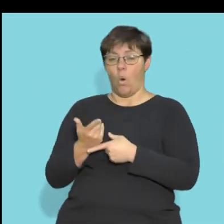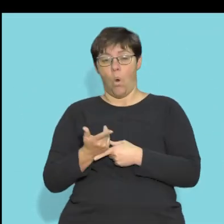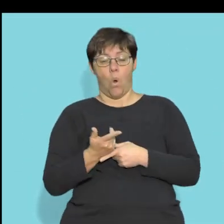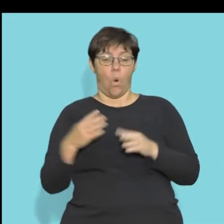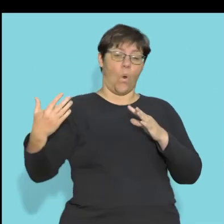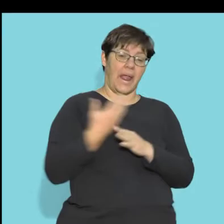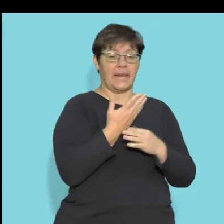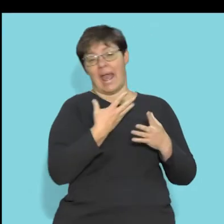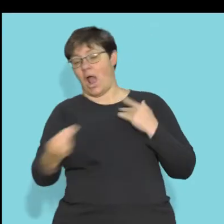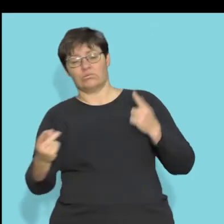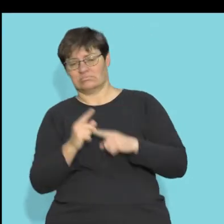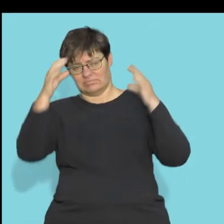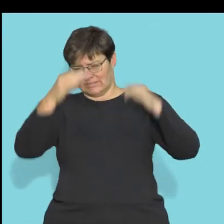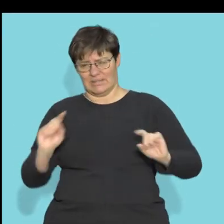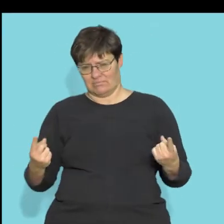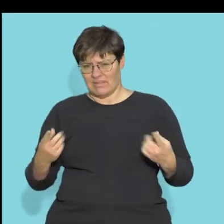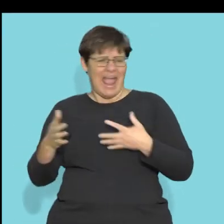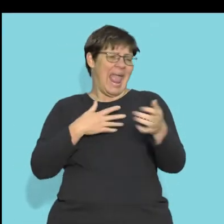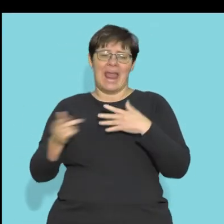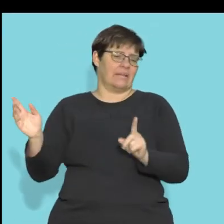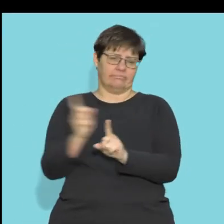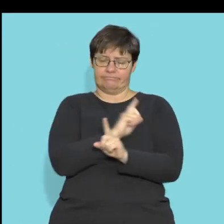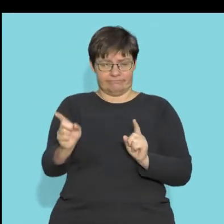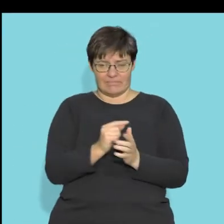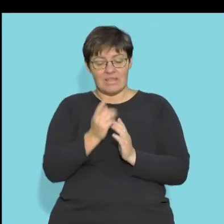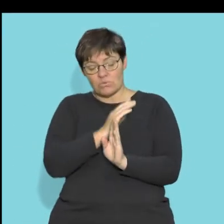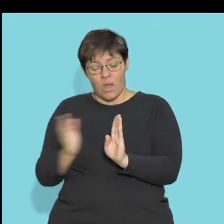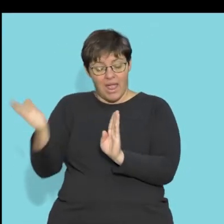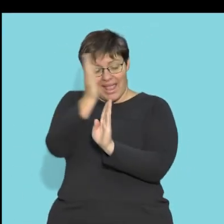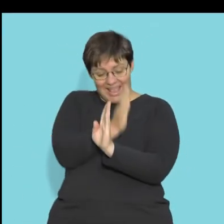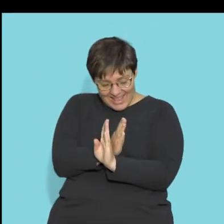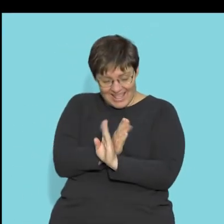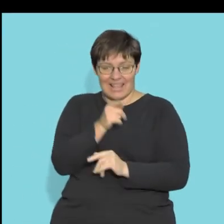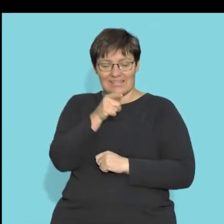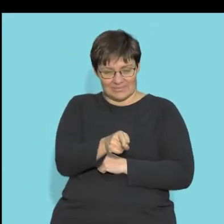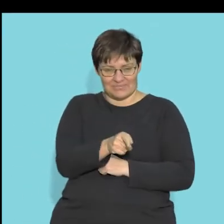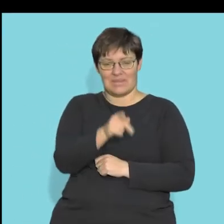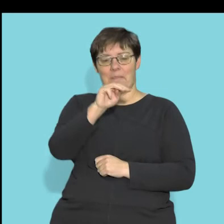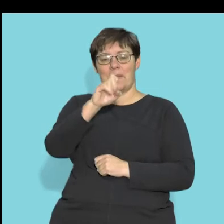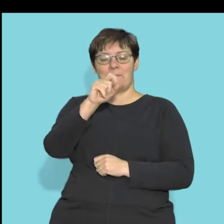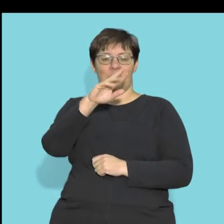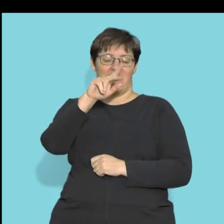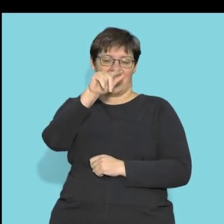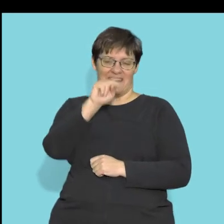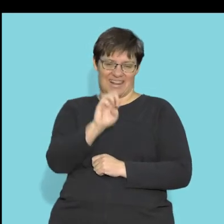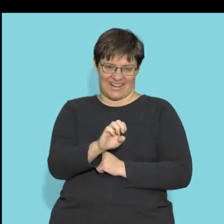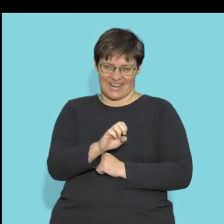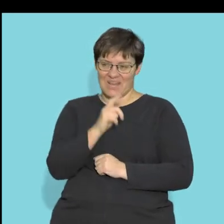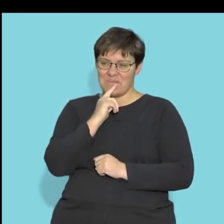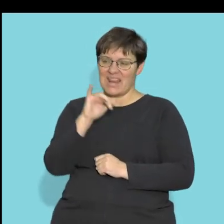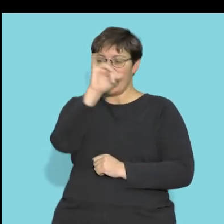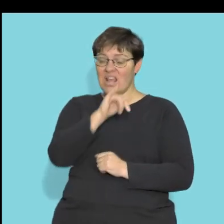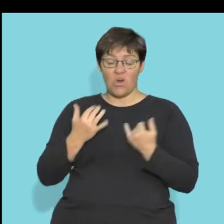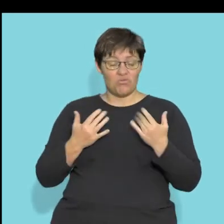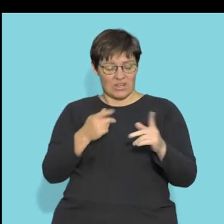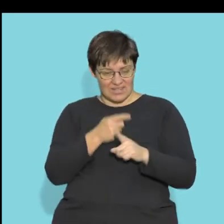and what to let out. That's why right underneath it is going to be, you'll see the little yellow and green is